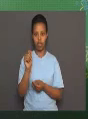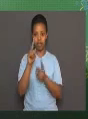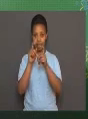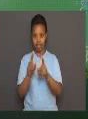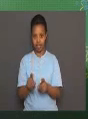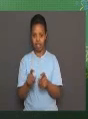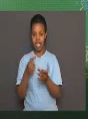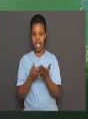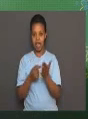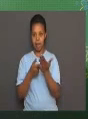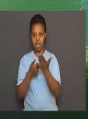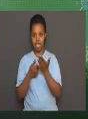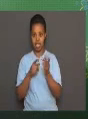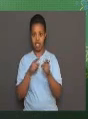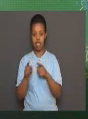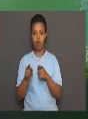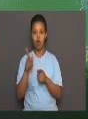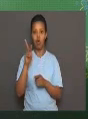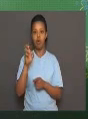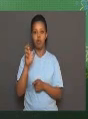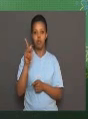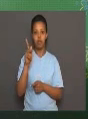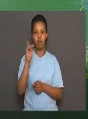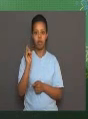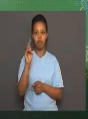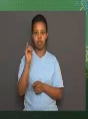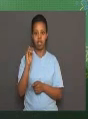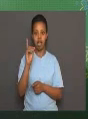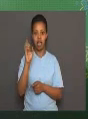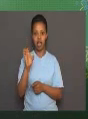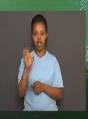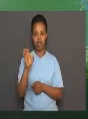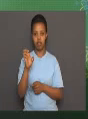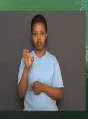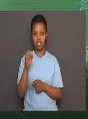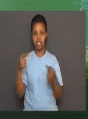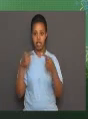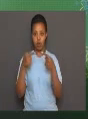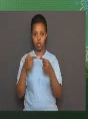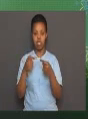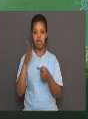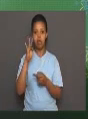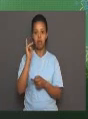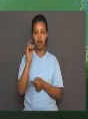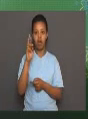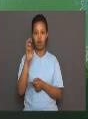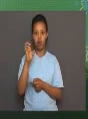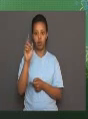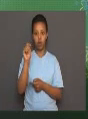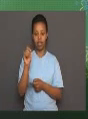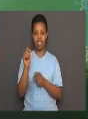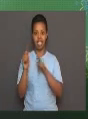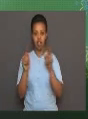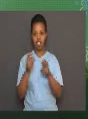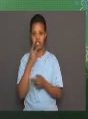indicates peptide links using a Biuret reagent. We